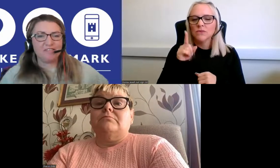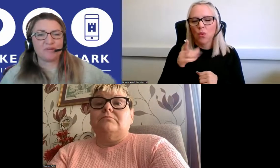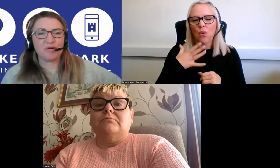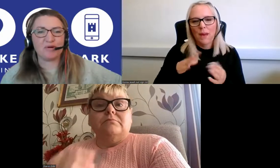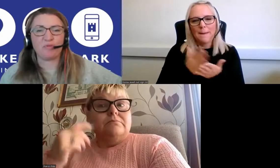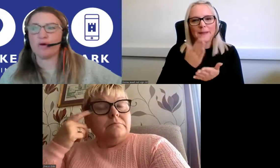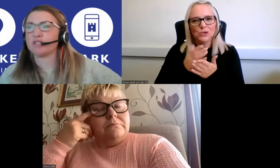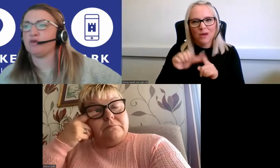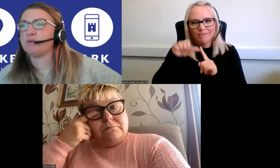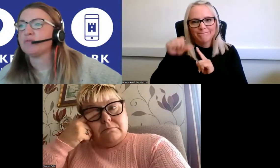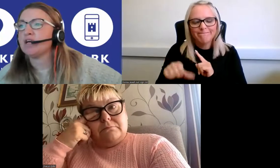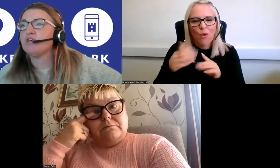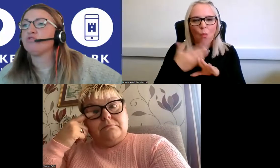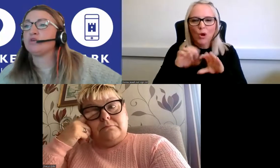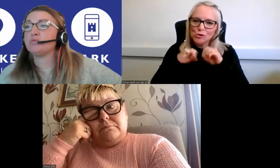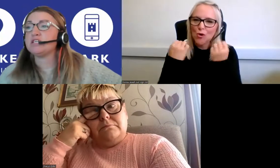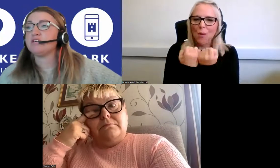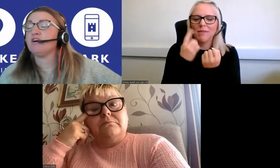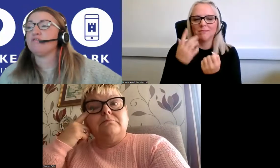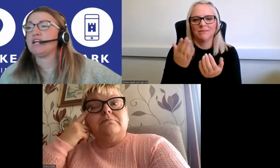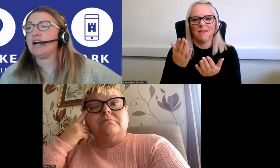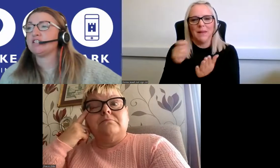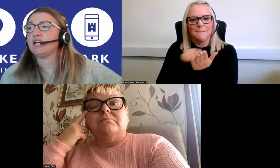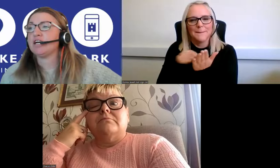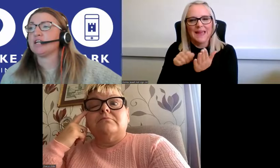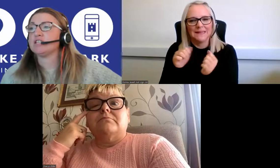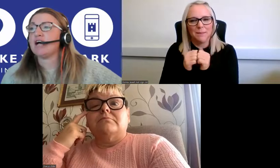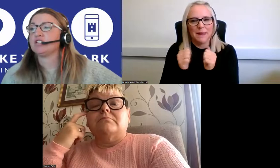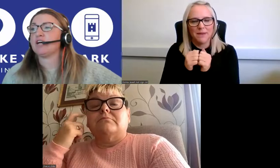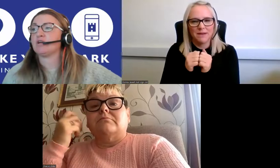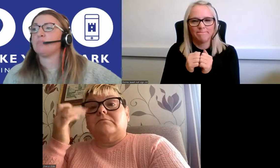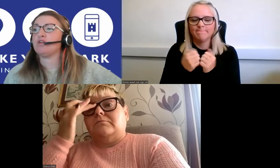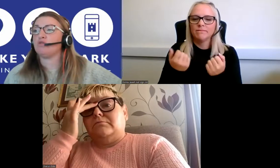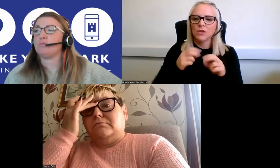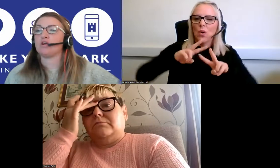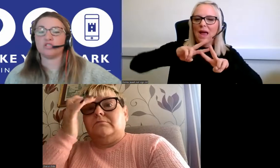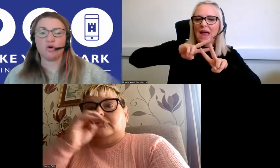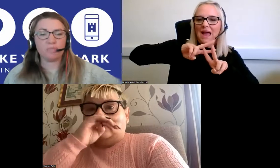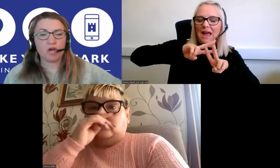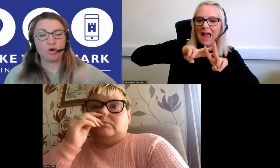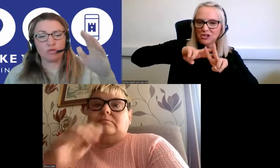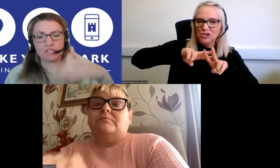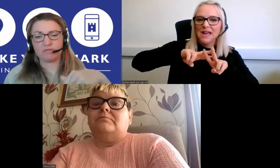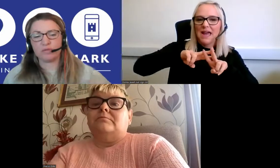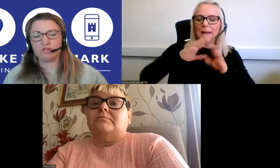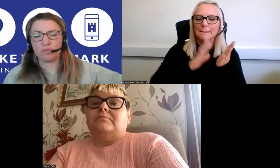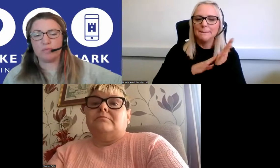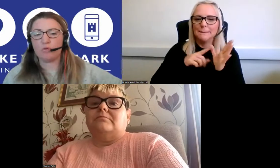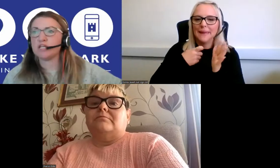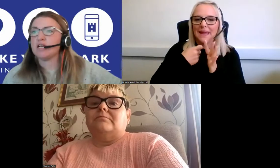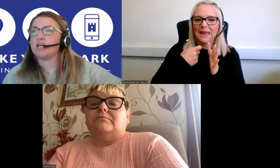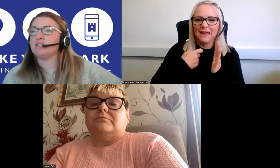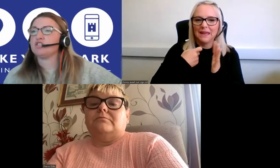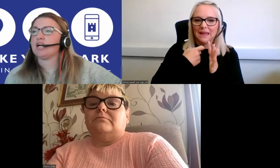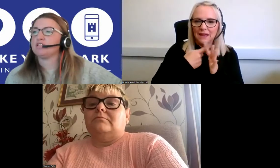ready for her workshop. So we're tweeting. Our event hashtag is hashtag Make Your Mark Scot. And all of this information will be